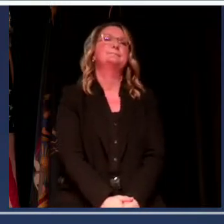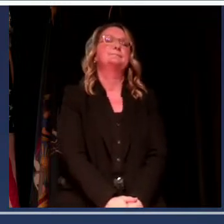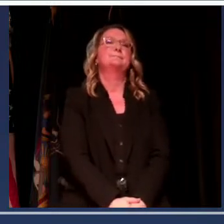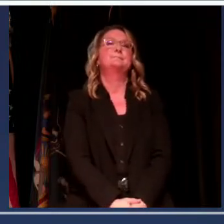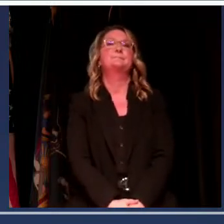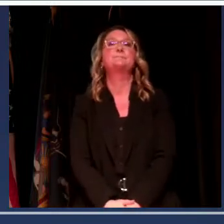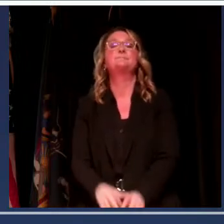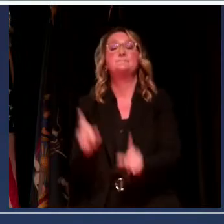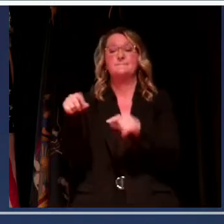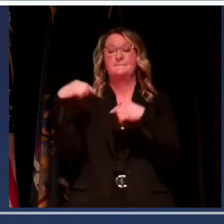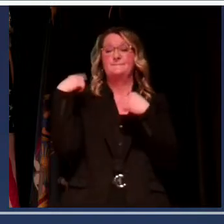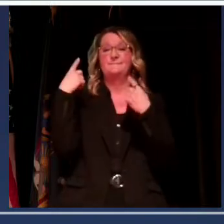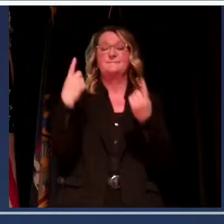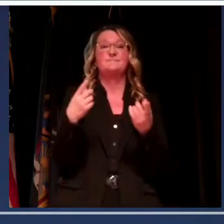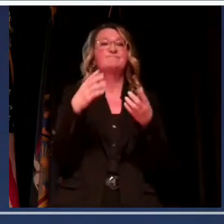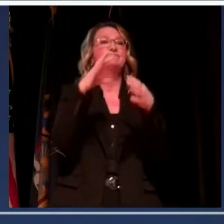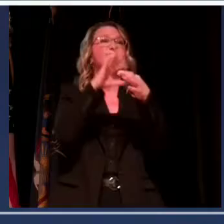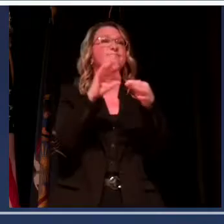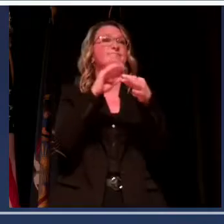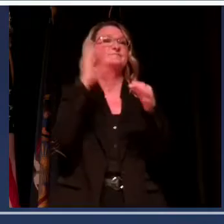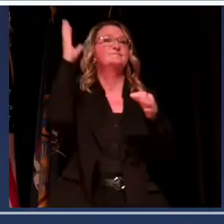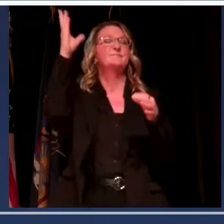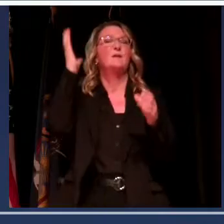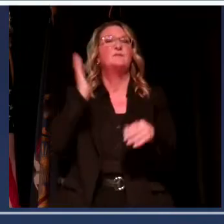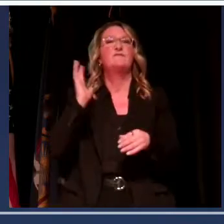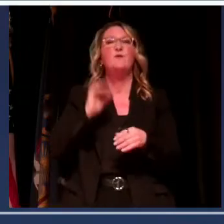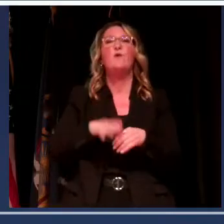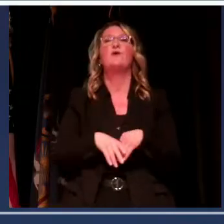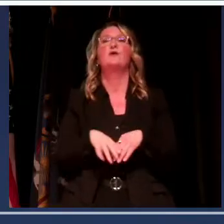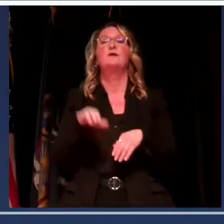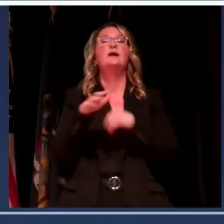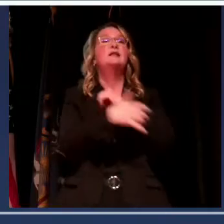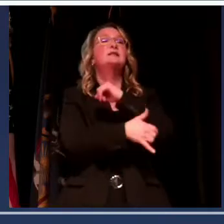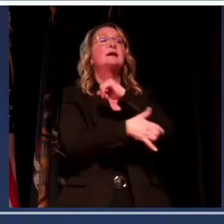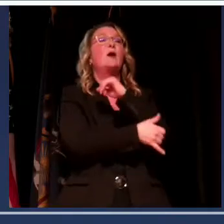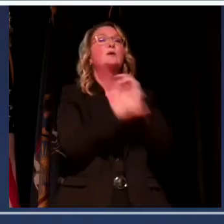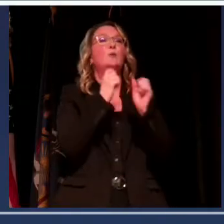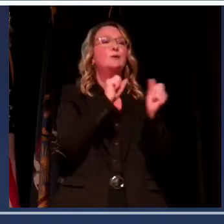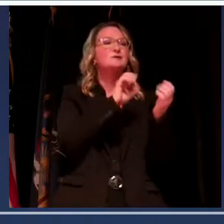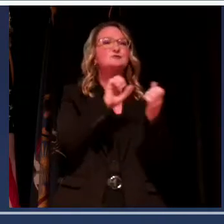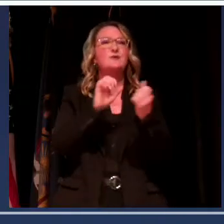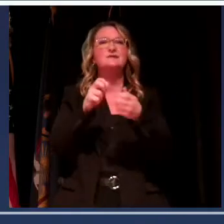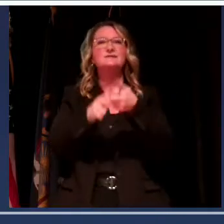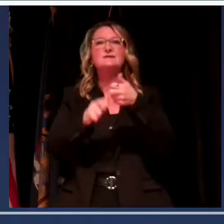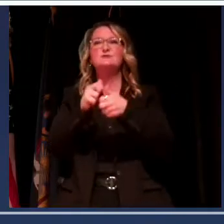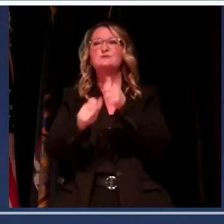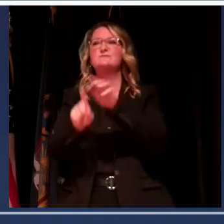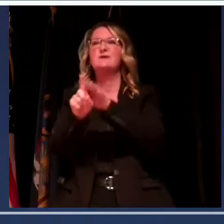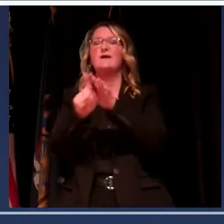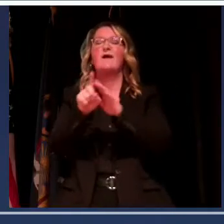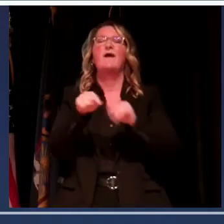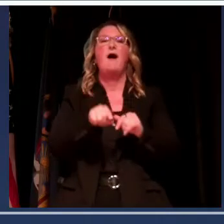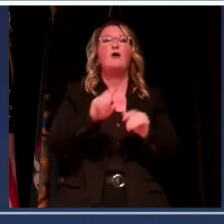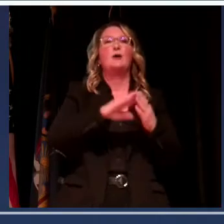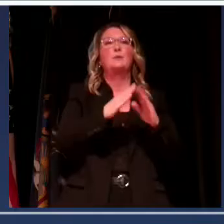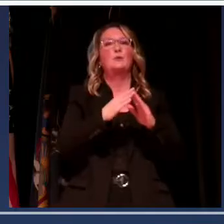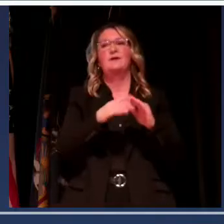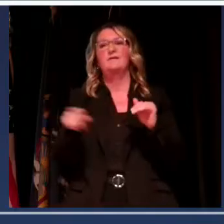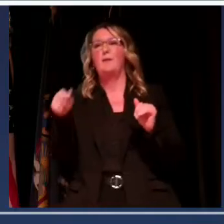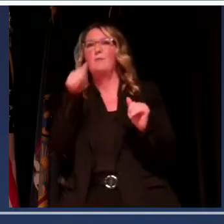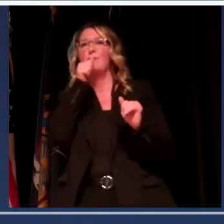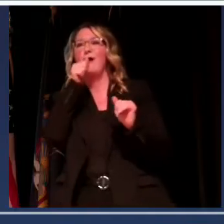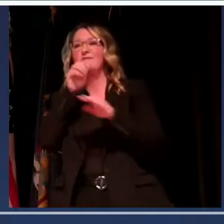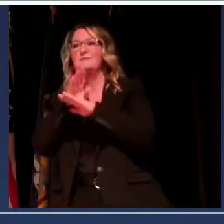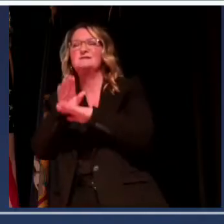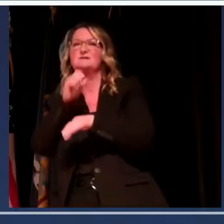As I have said in many addresses before, Erie County will address issues facing our community that the private sector will not, especially